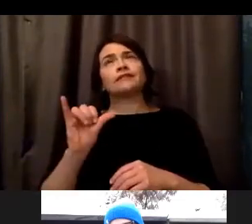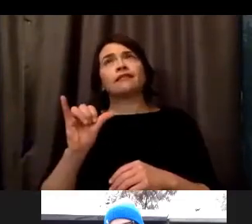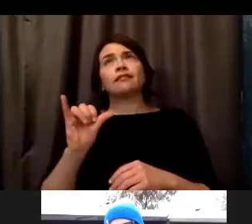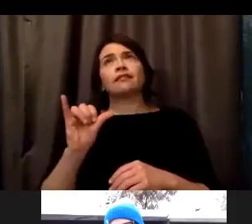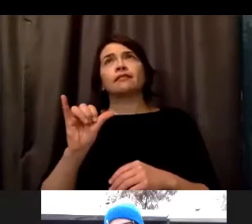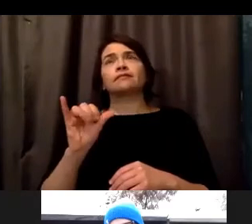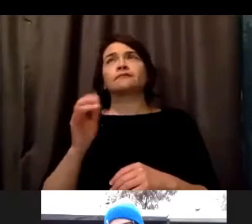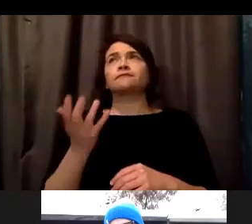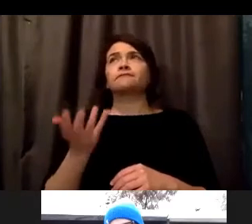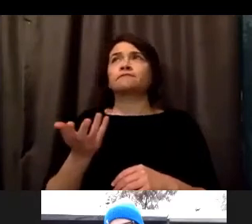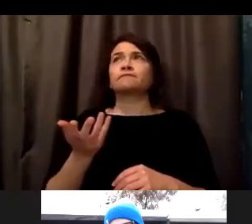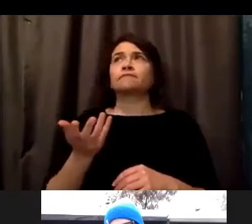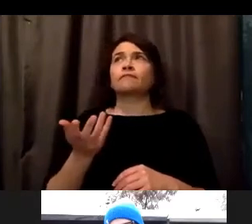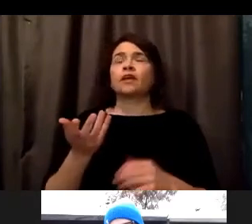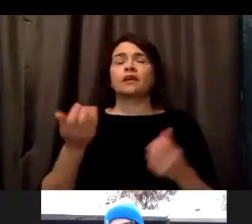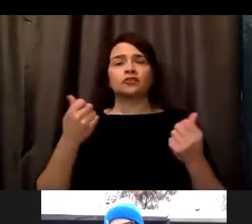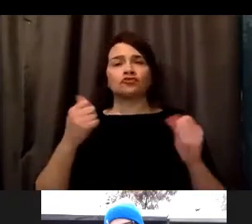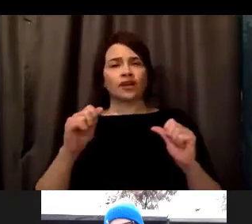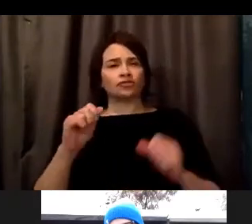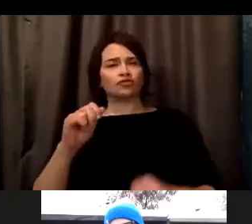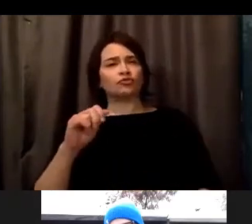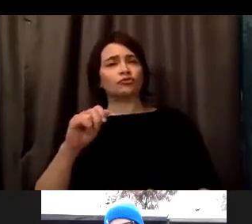restarting a new life.